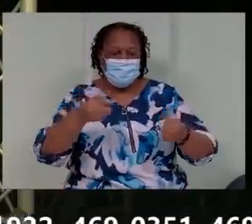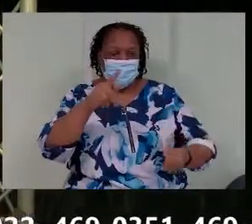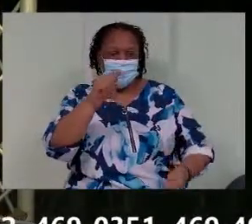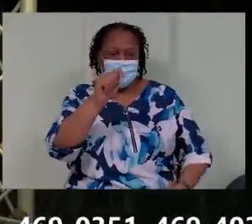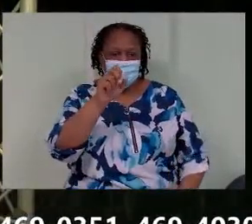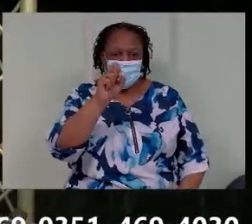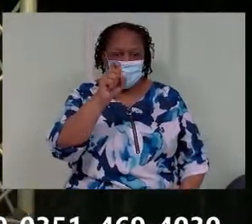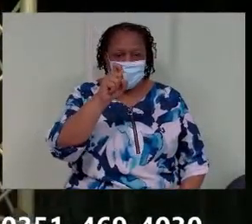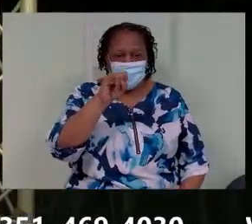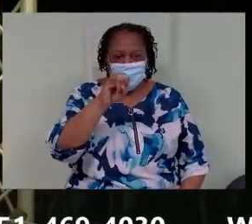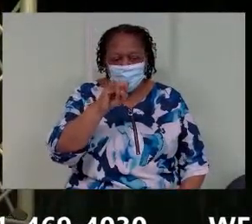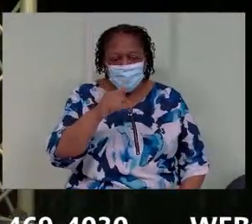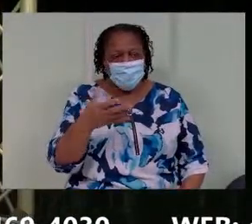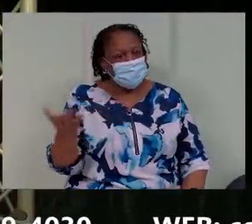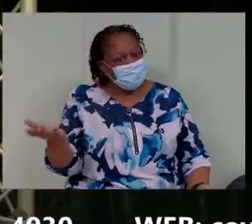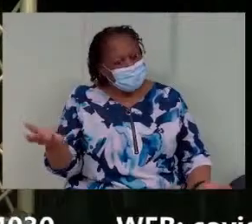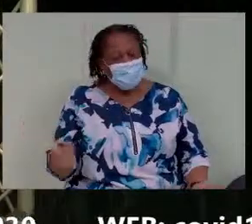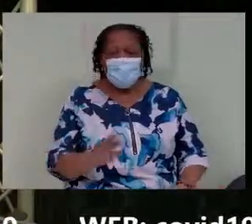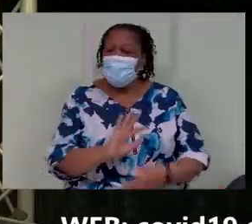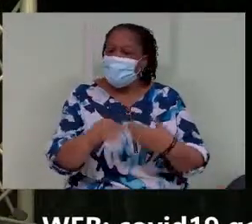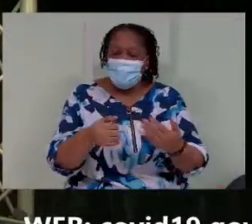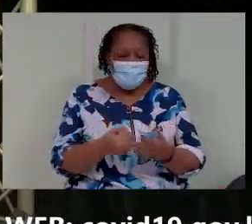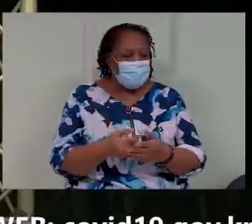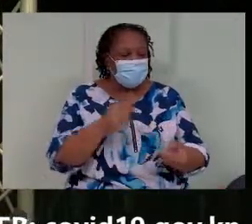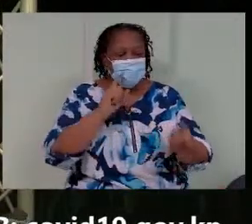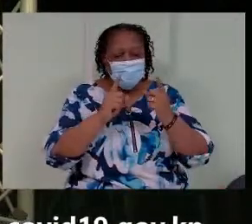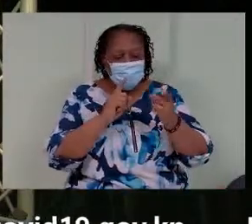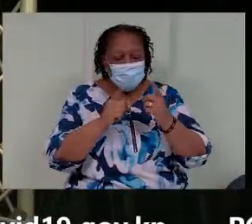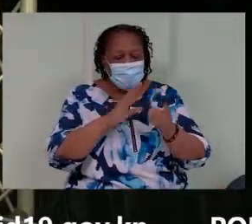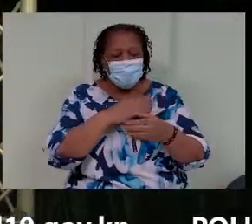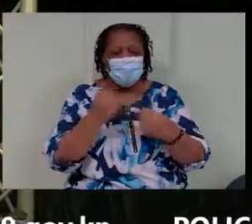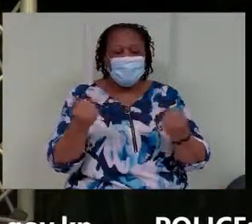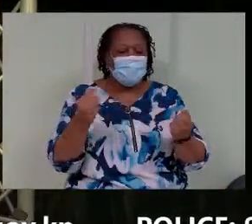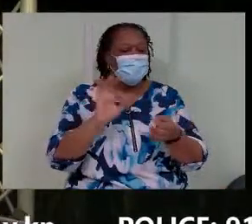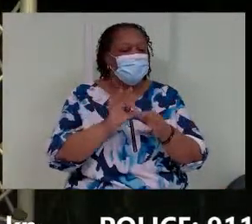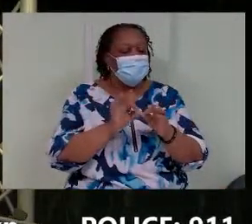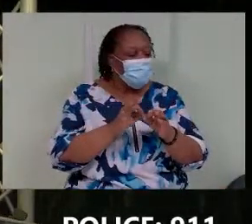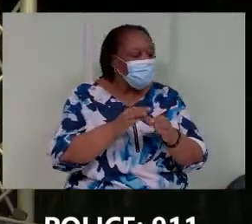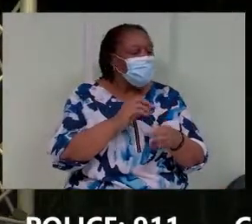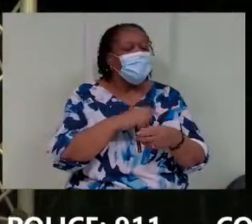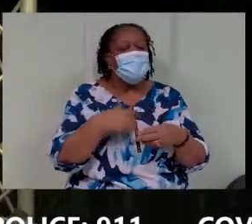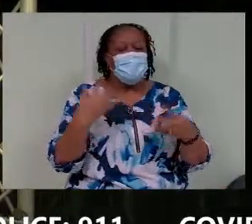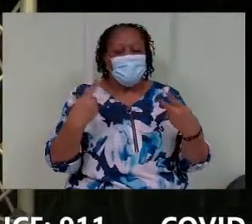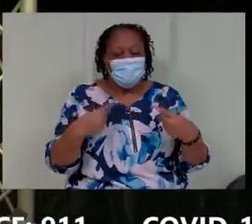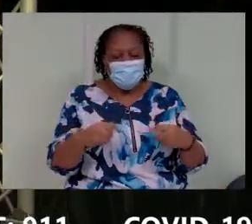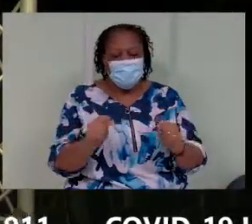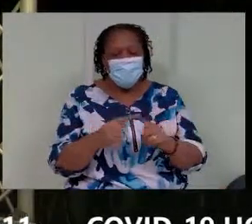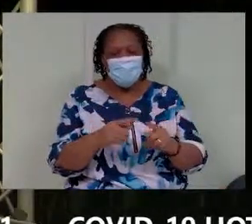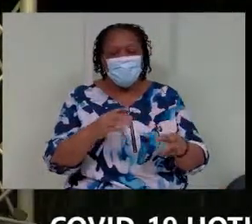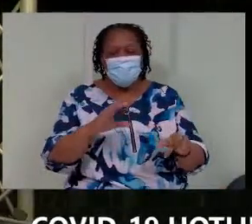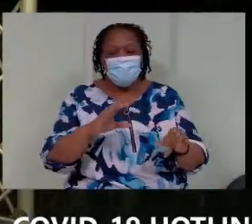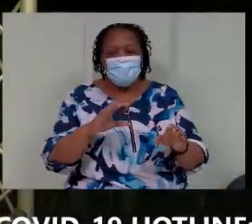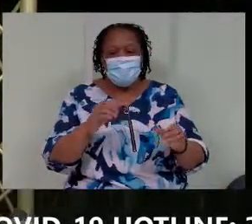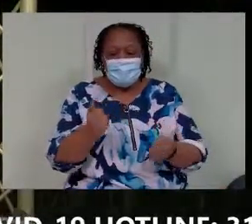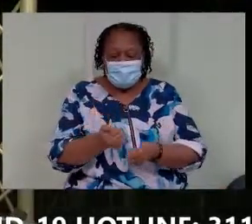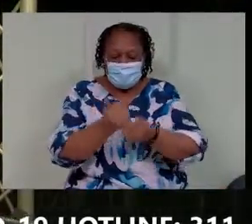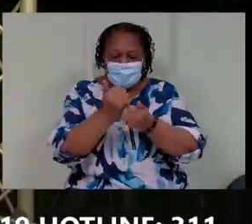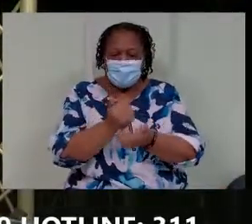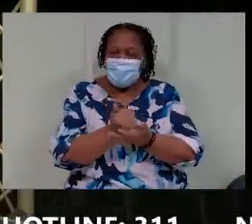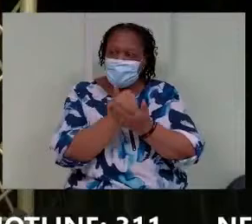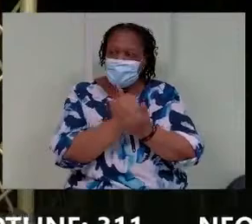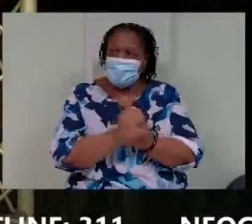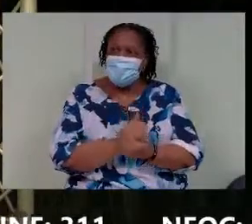all collaborating in terms of preparing for the reopening of our borders. Just to highlight,